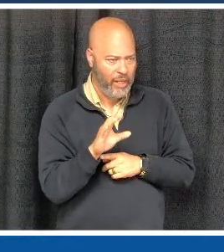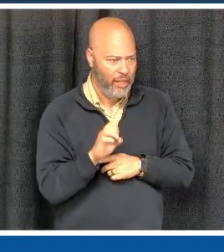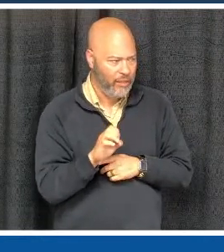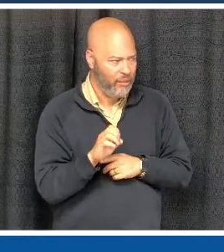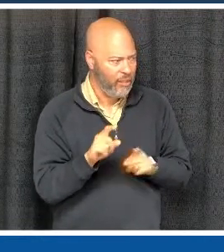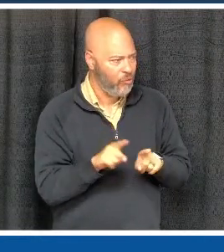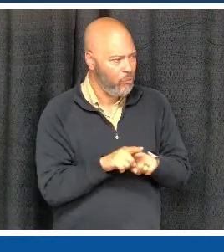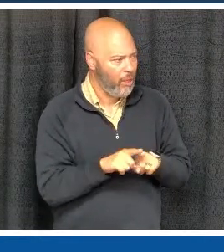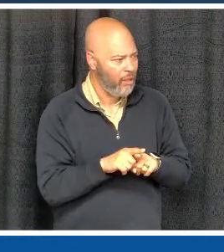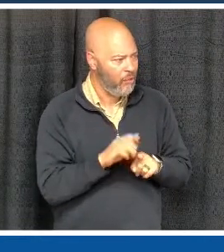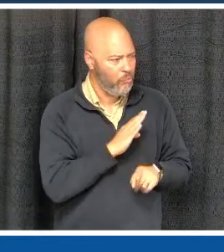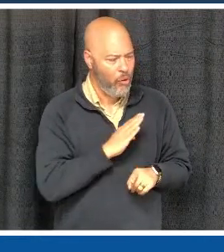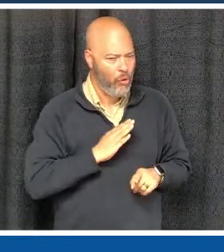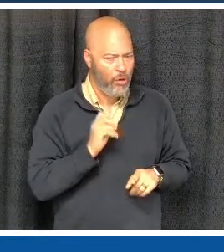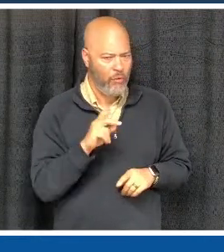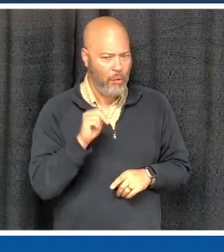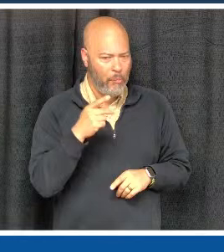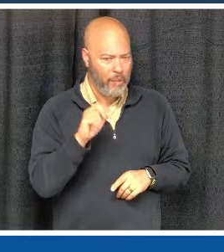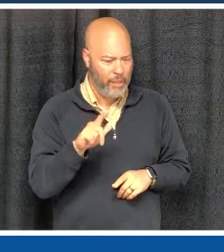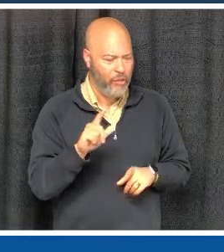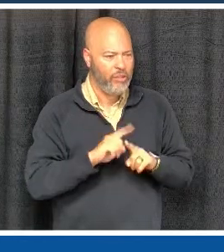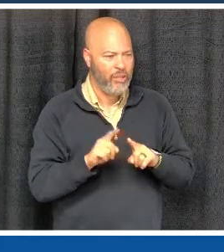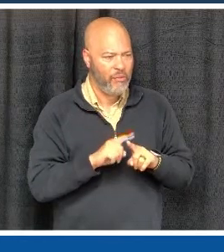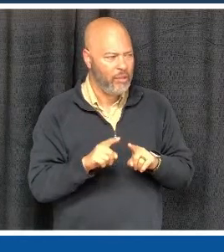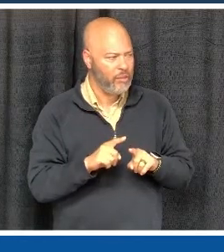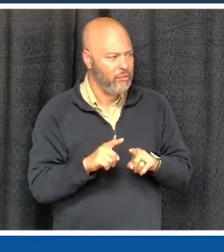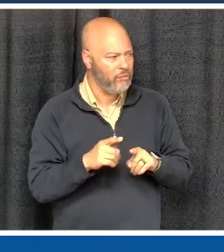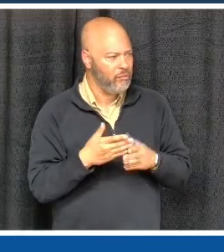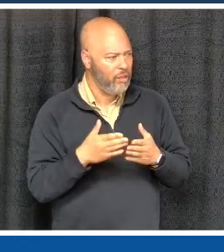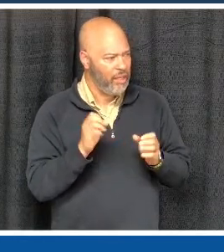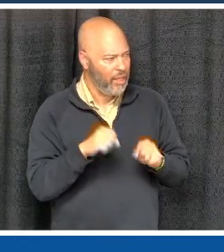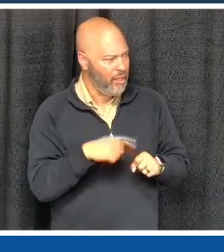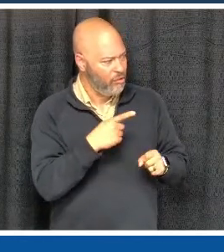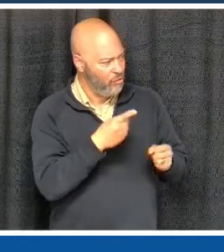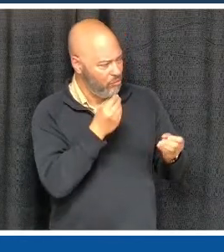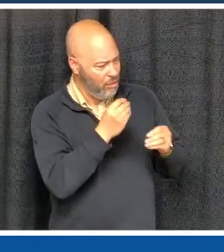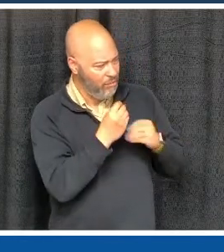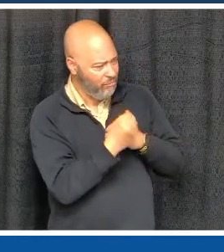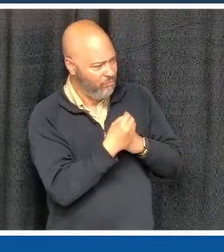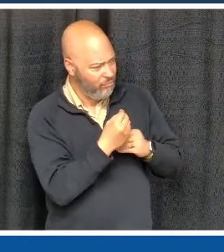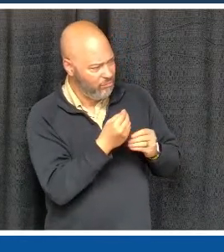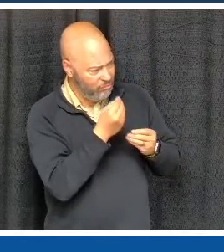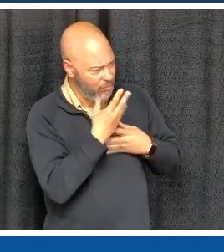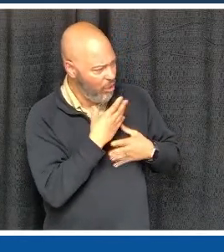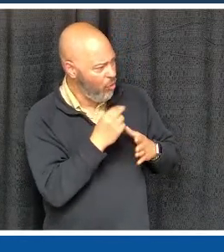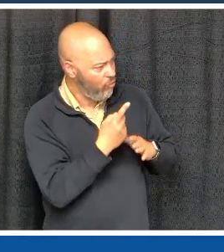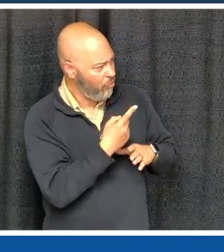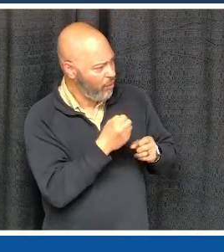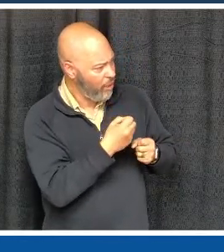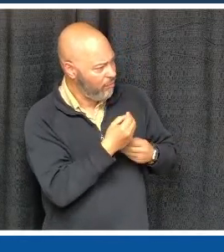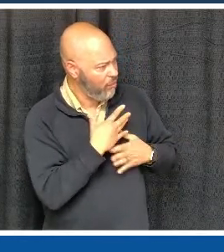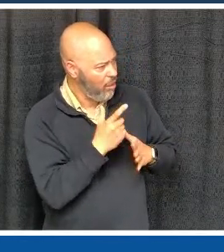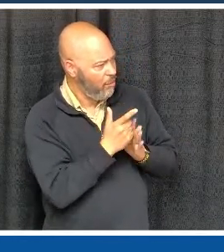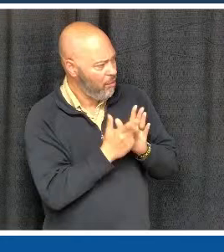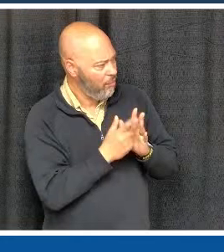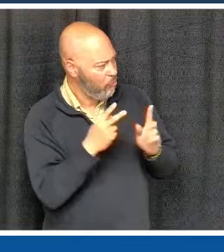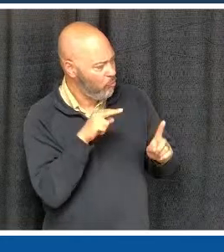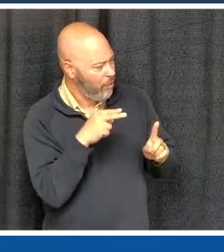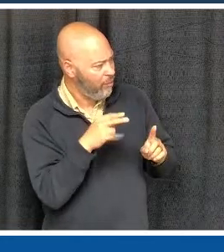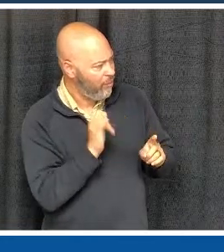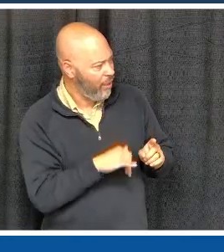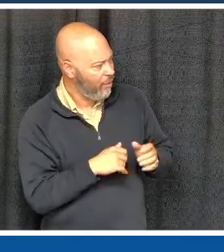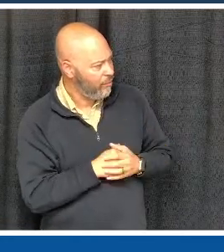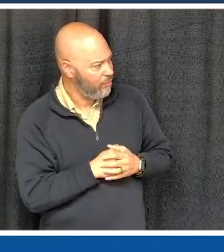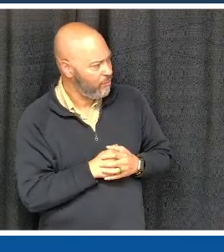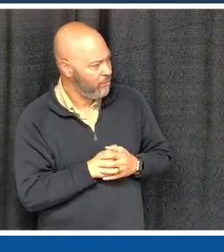well as Board of Appeals, the different ones. Can you advise me or someone advise me on the legal aspect of that? Well,